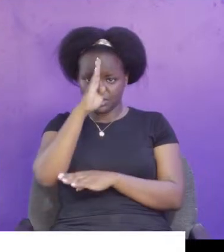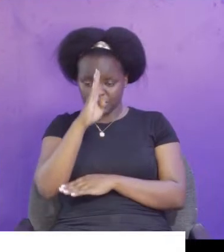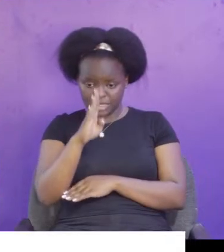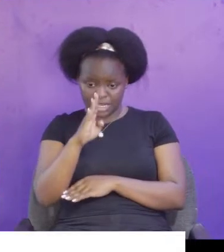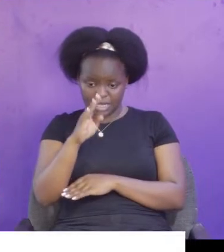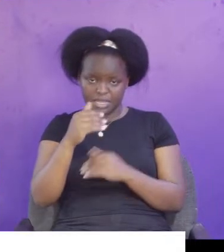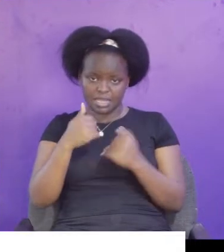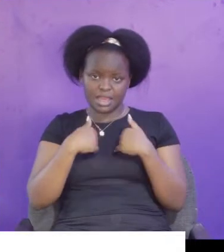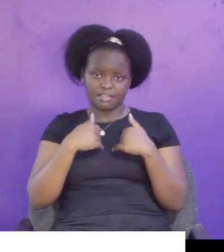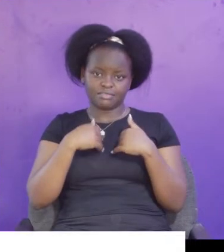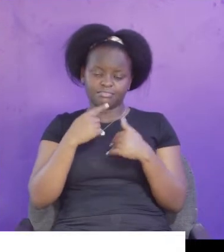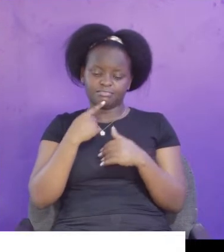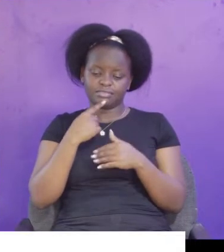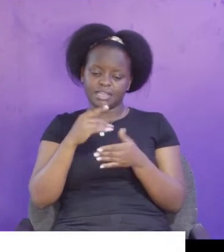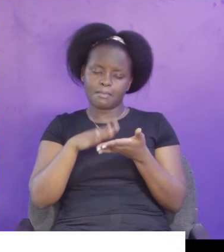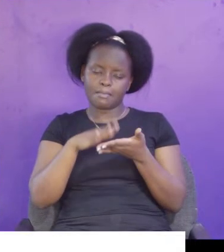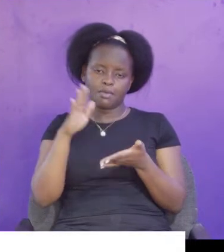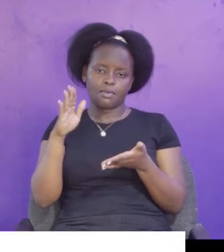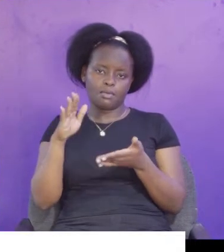more.